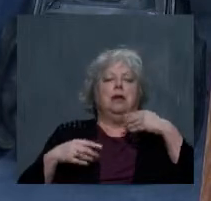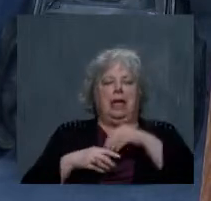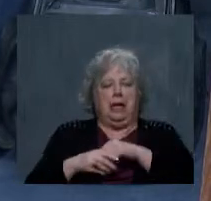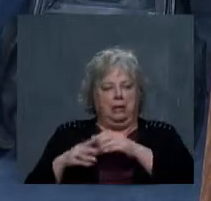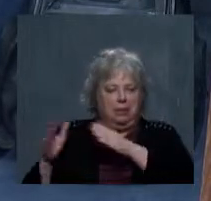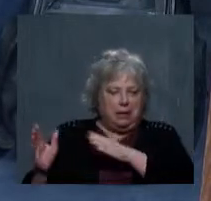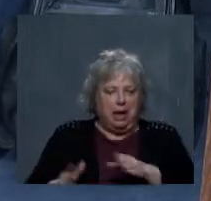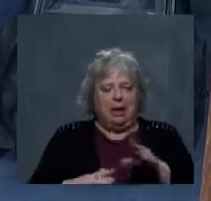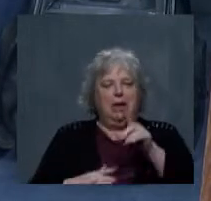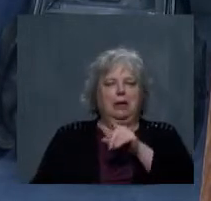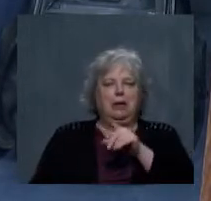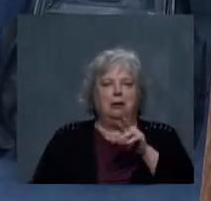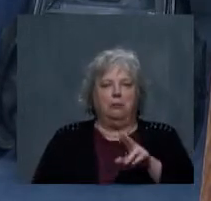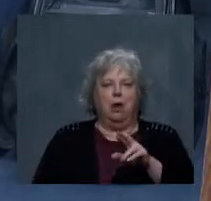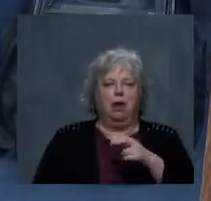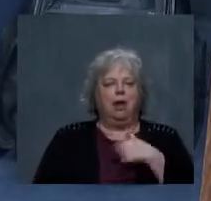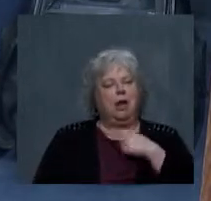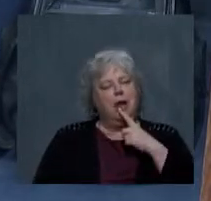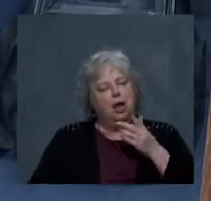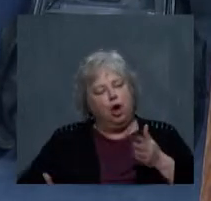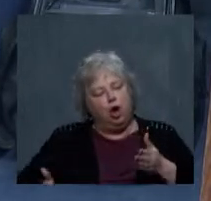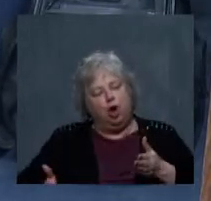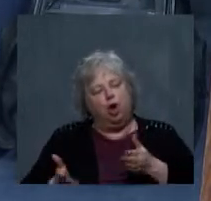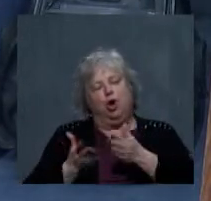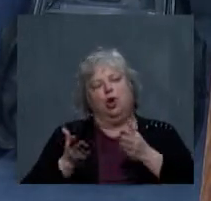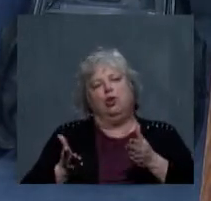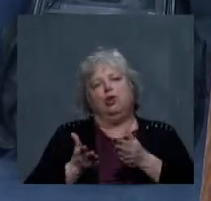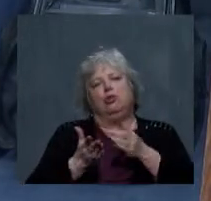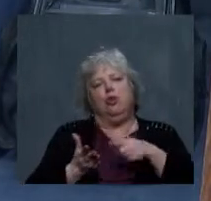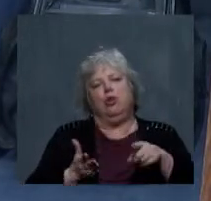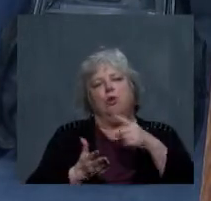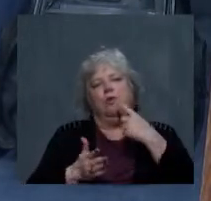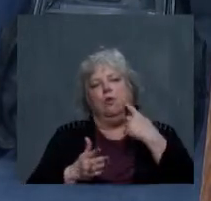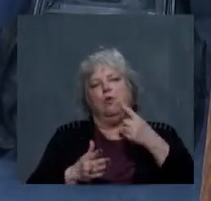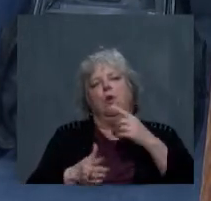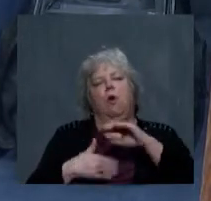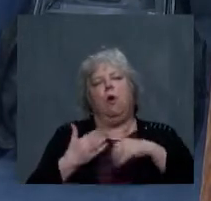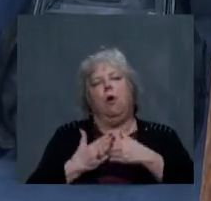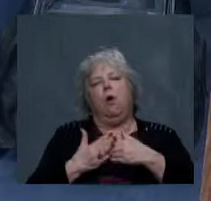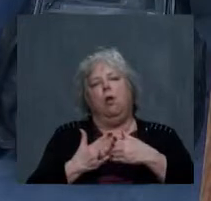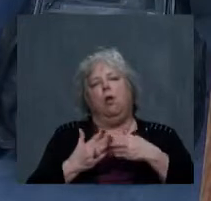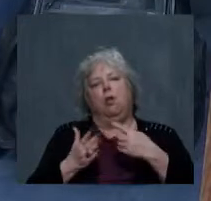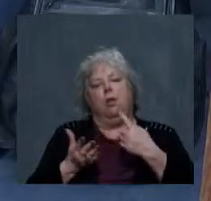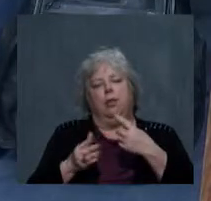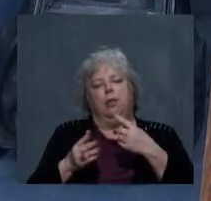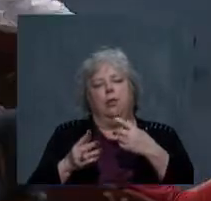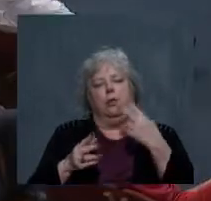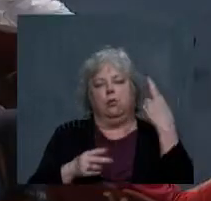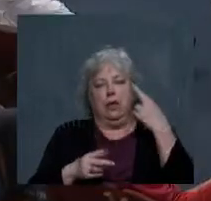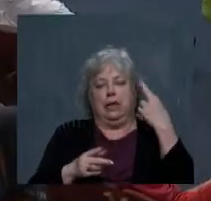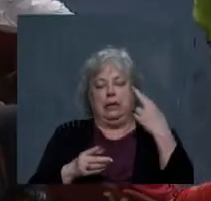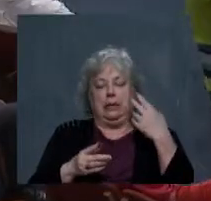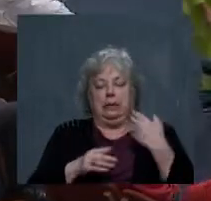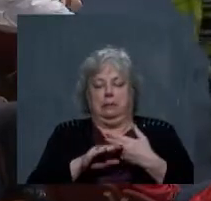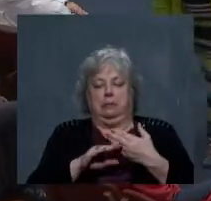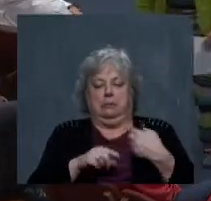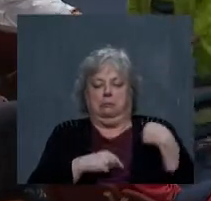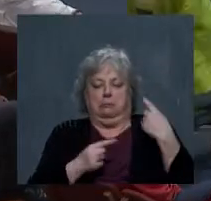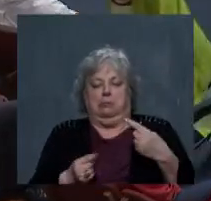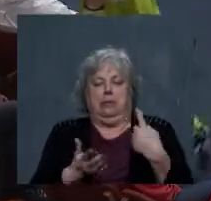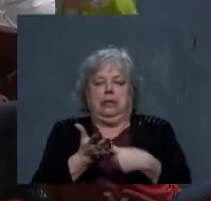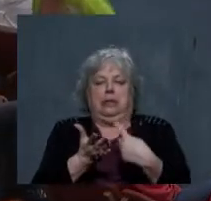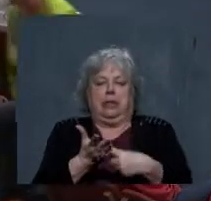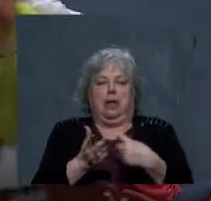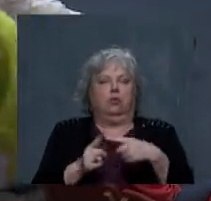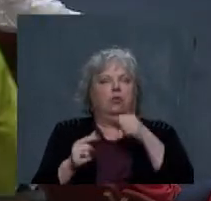city. And I would urge you, for all the reasons that were discussed, to please deny this request. Thank you.